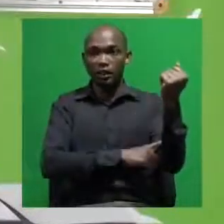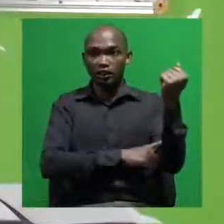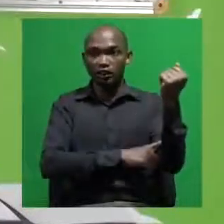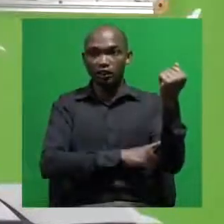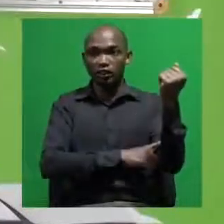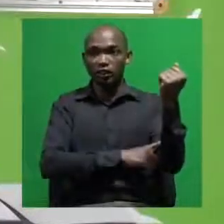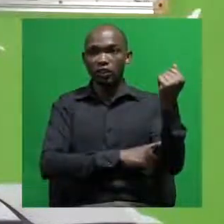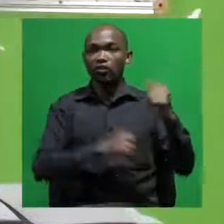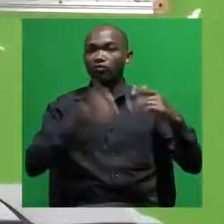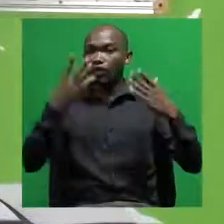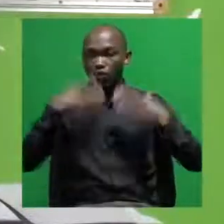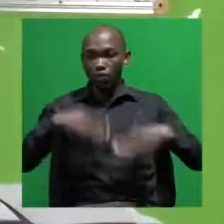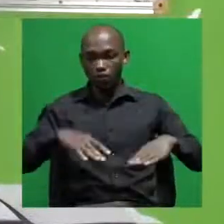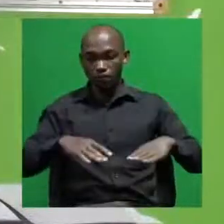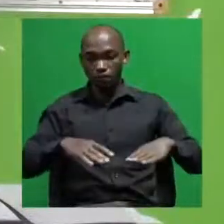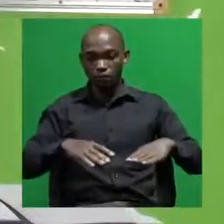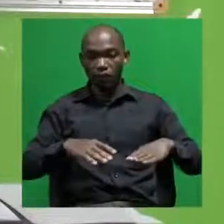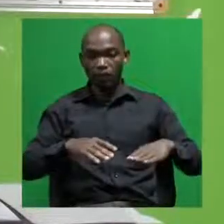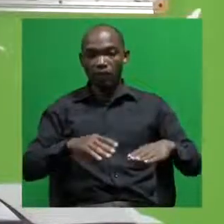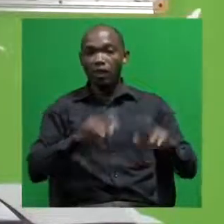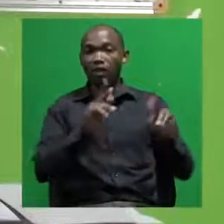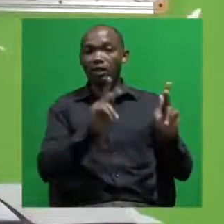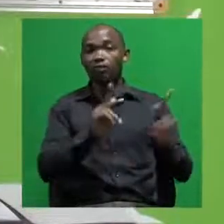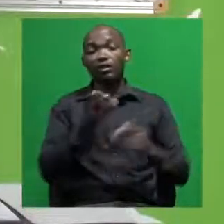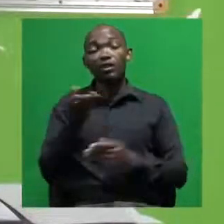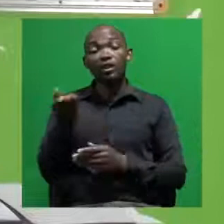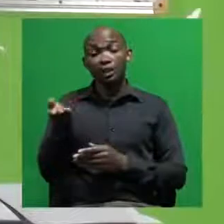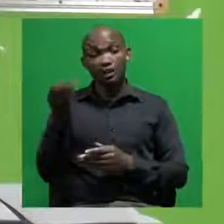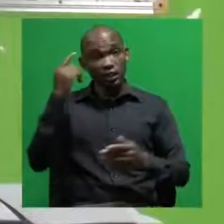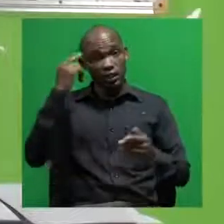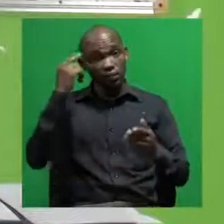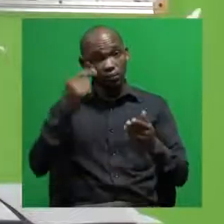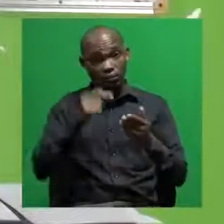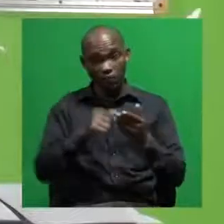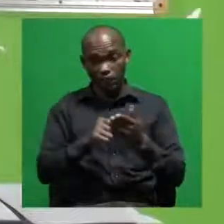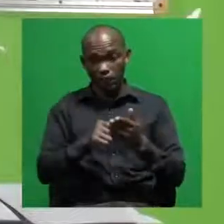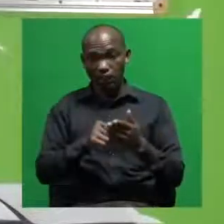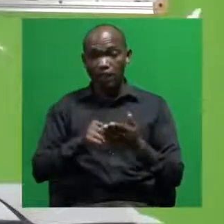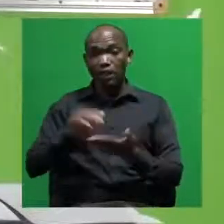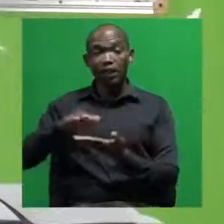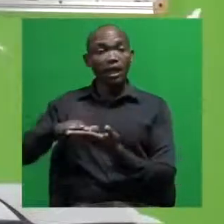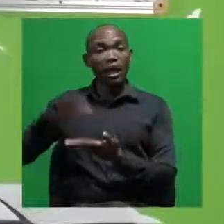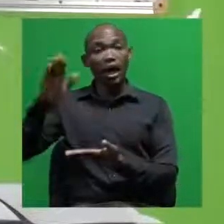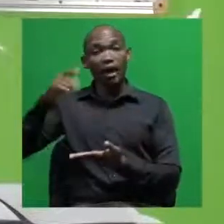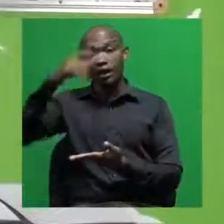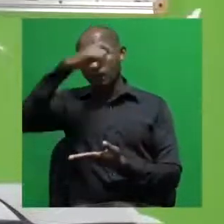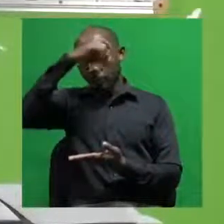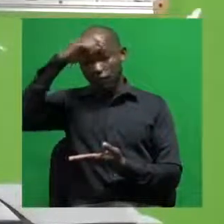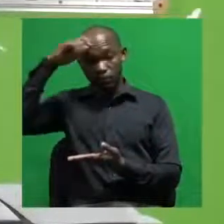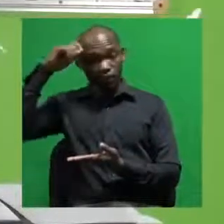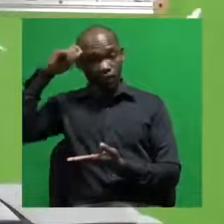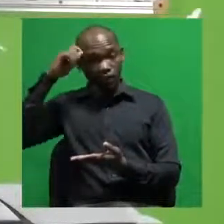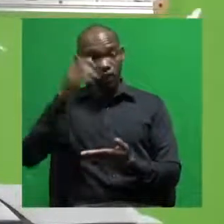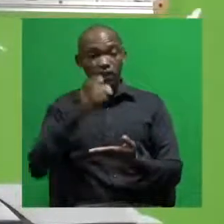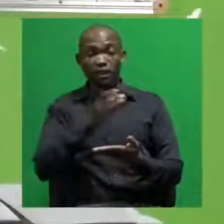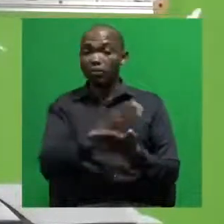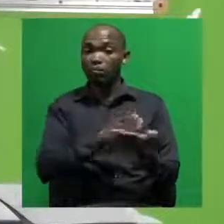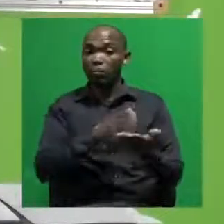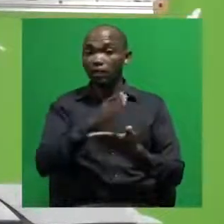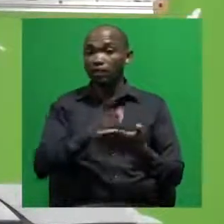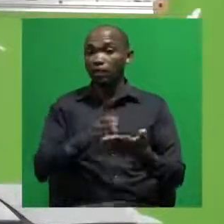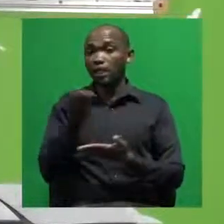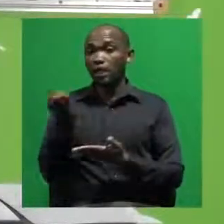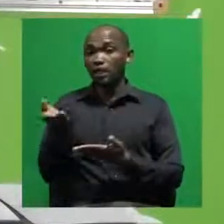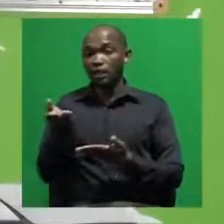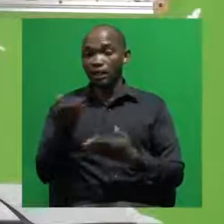So, if that is the case, we can notice that at a higher temperature, the particle here